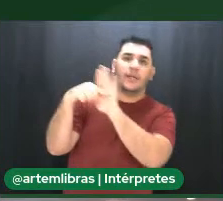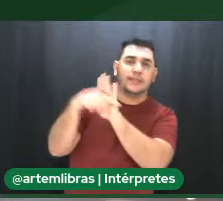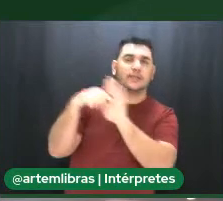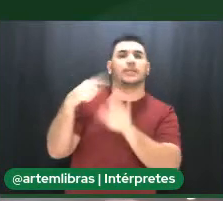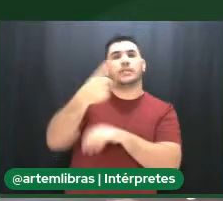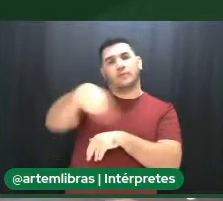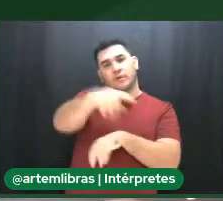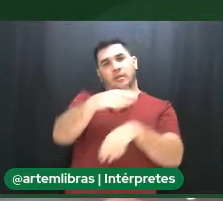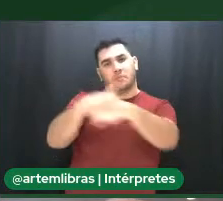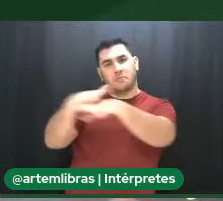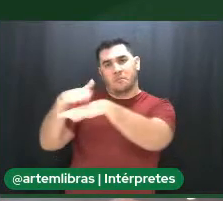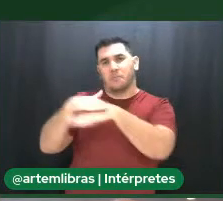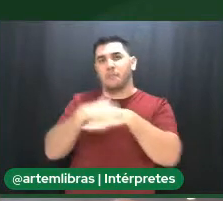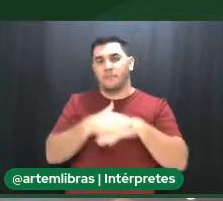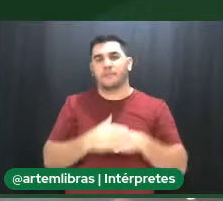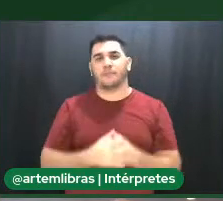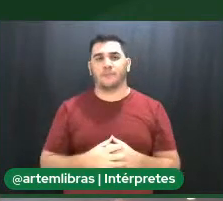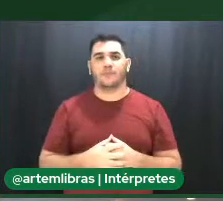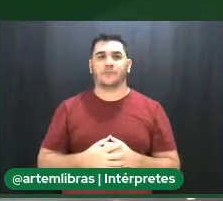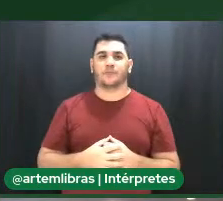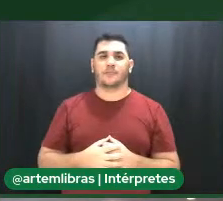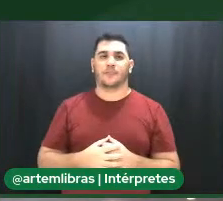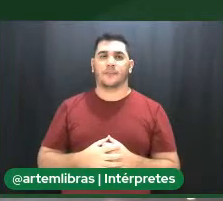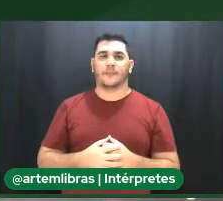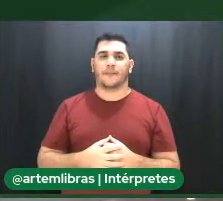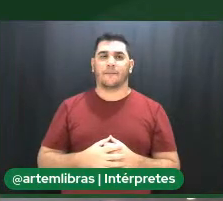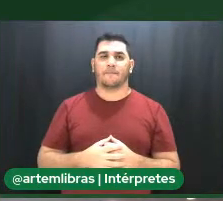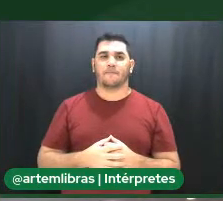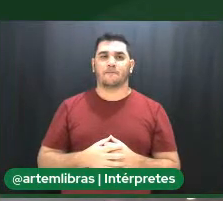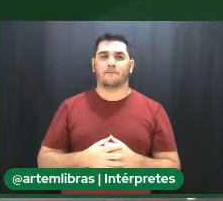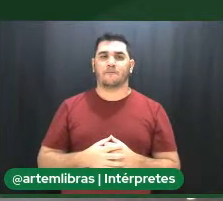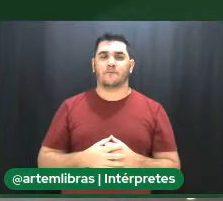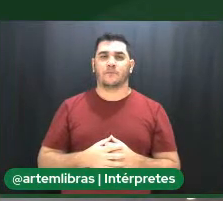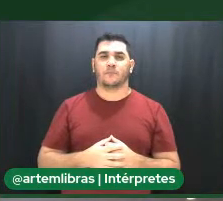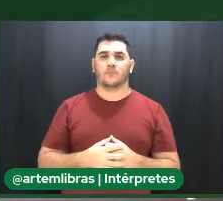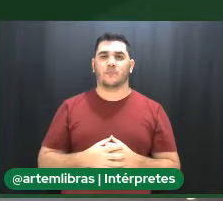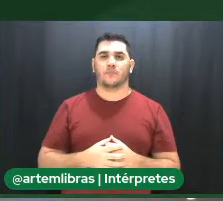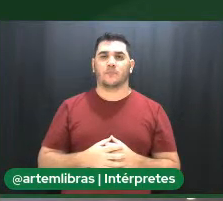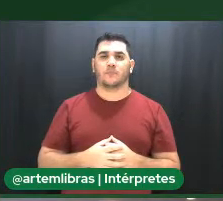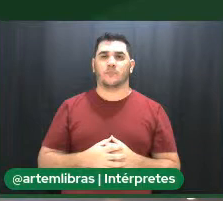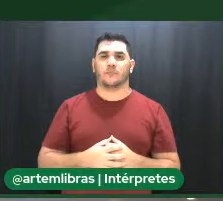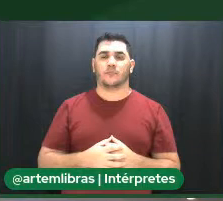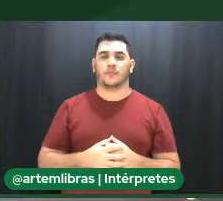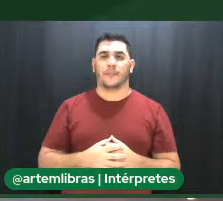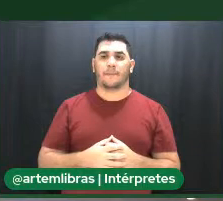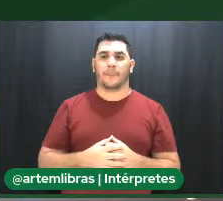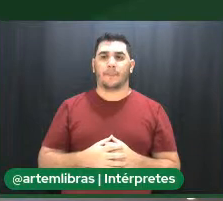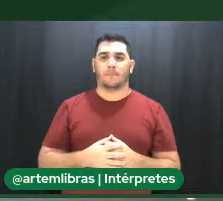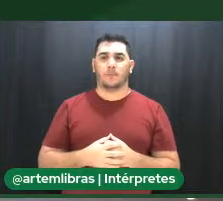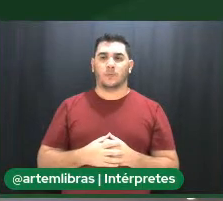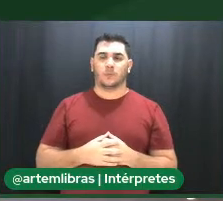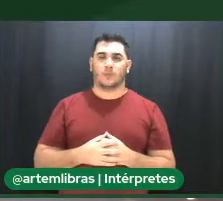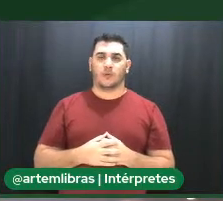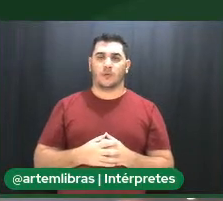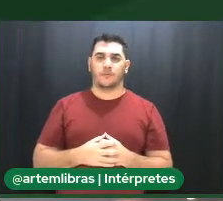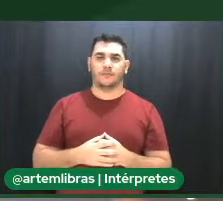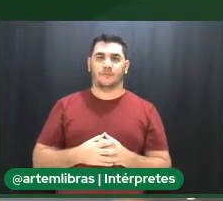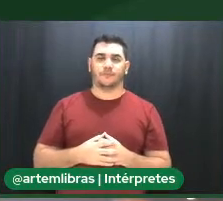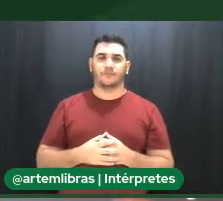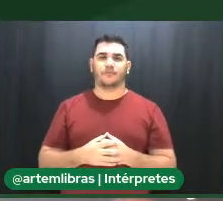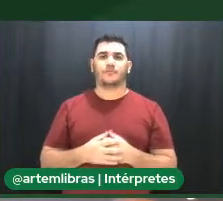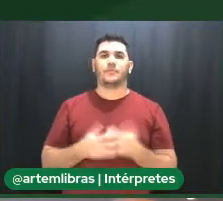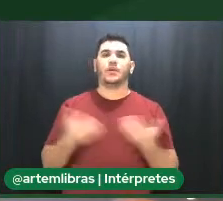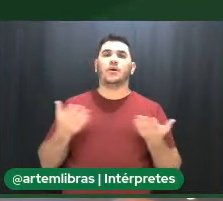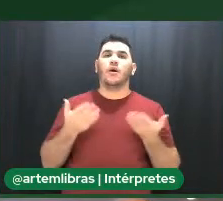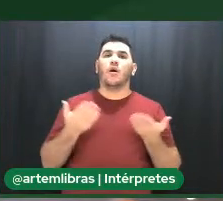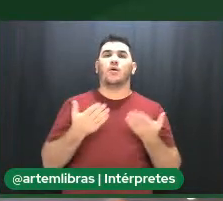with professional developers. So there's 3 parts to this story. The first one is the